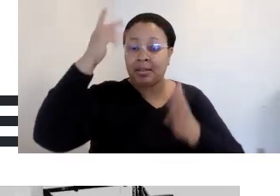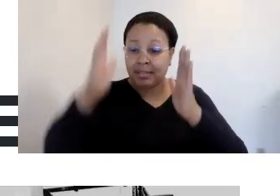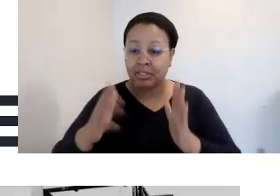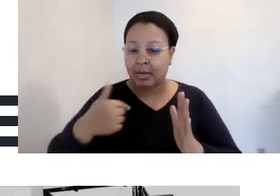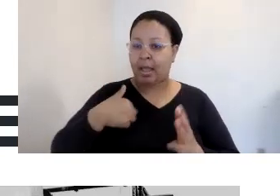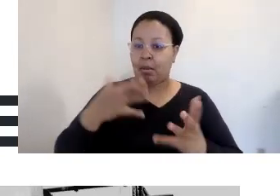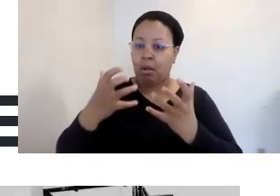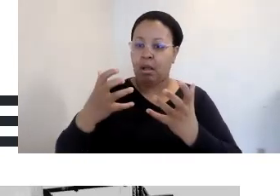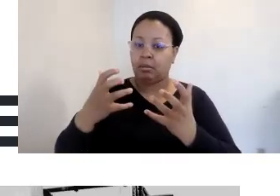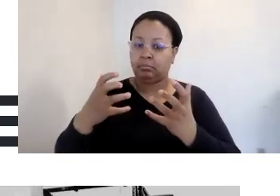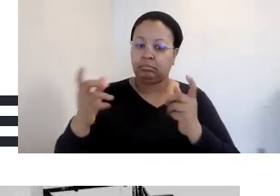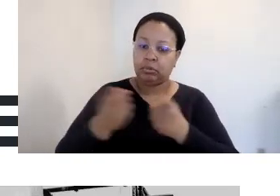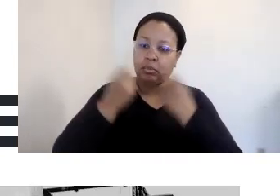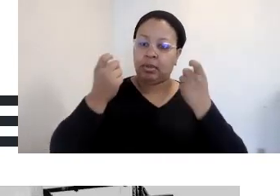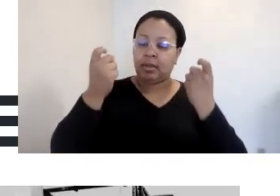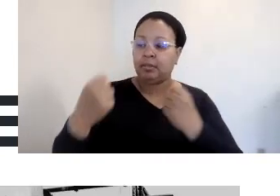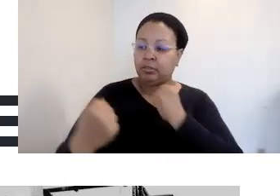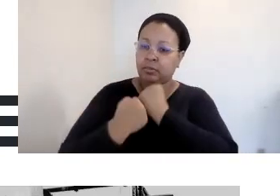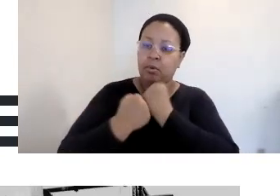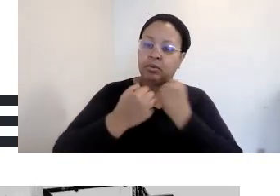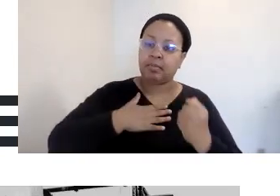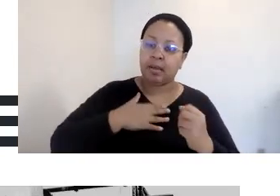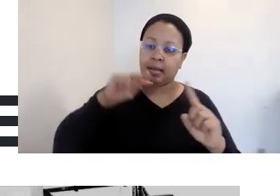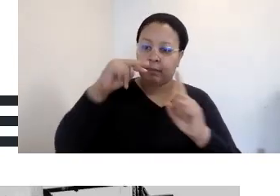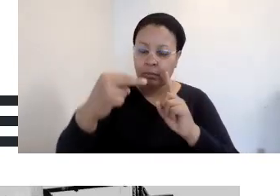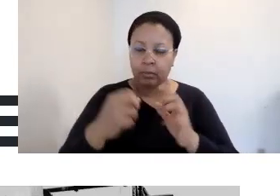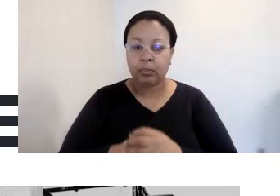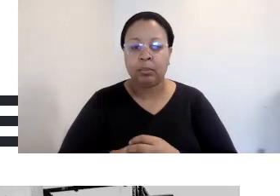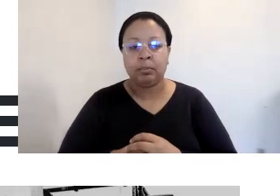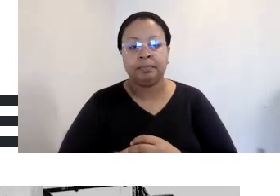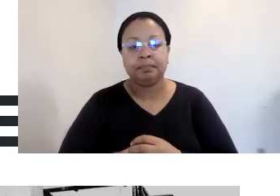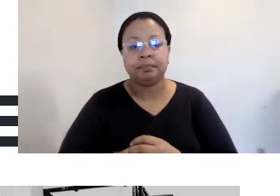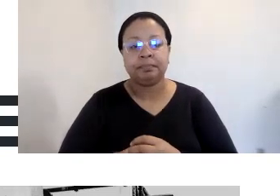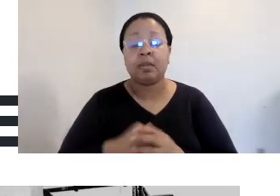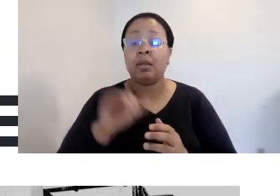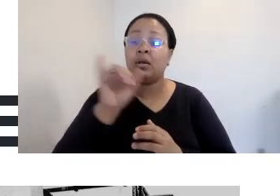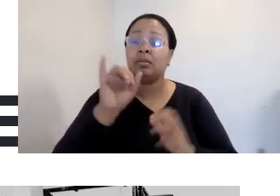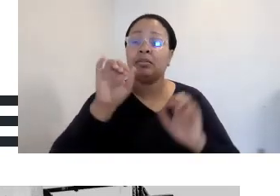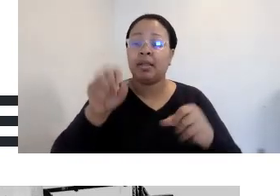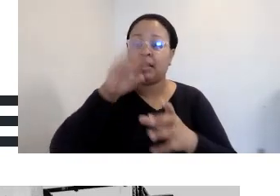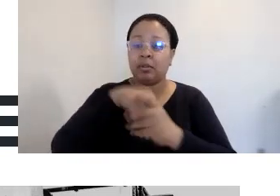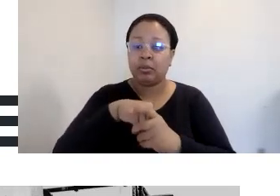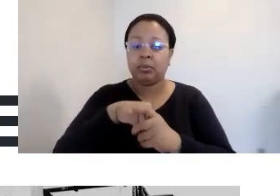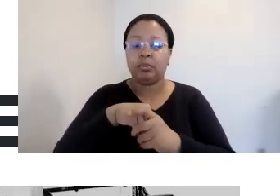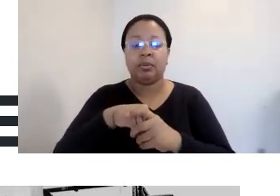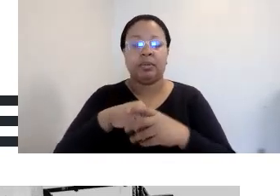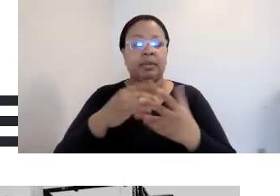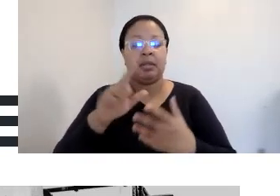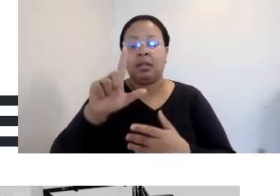that supports your social views. And it could also include